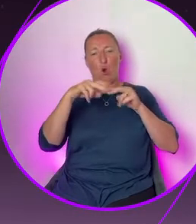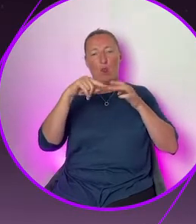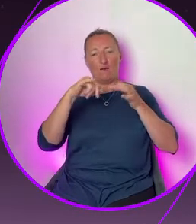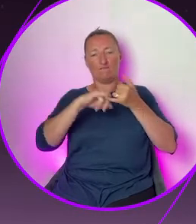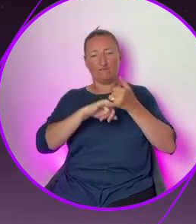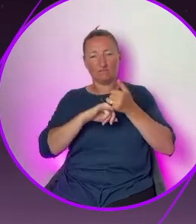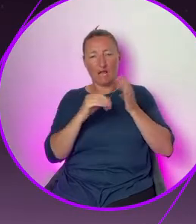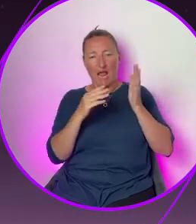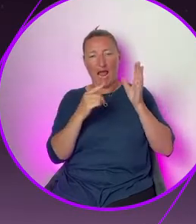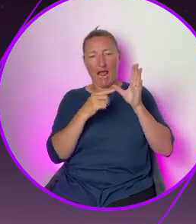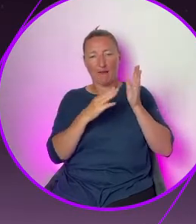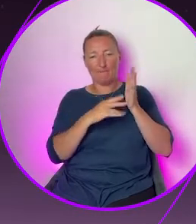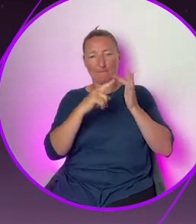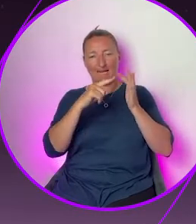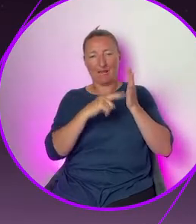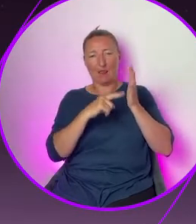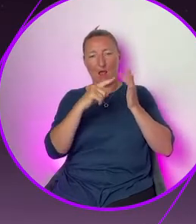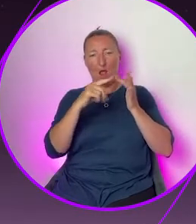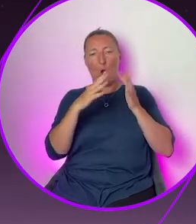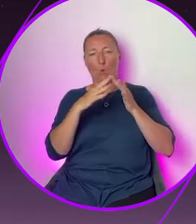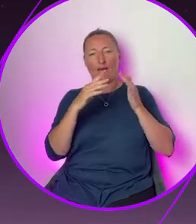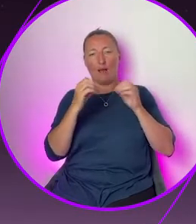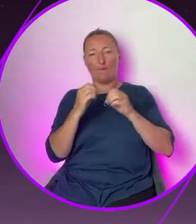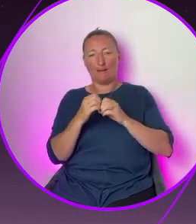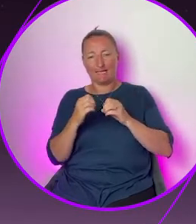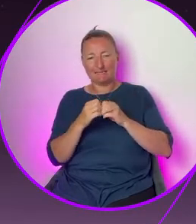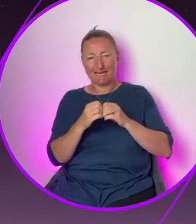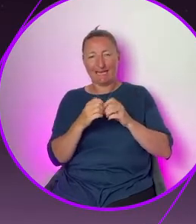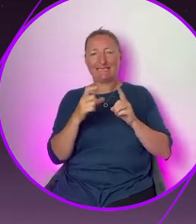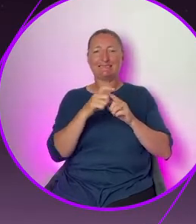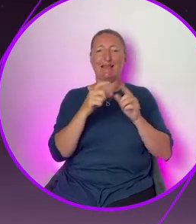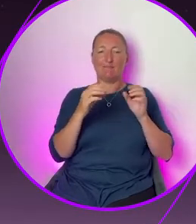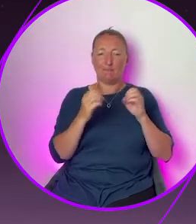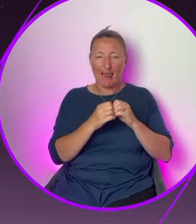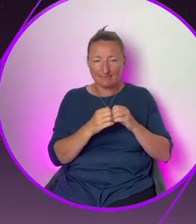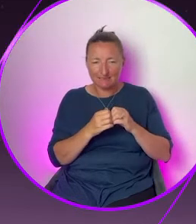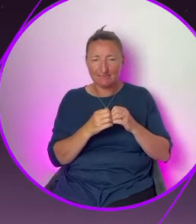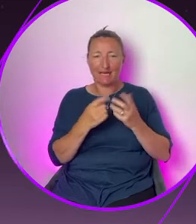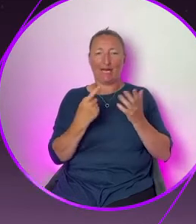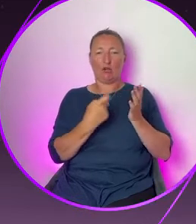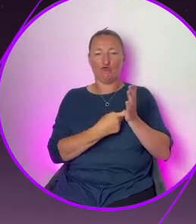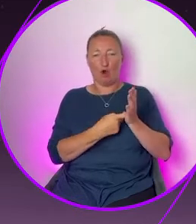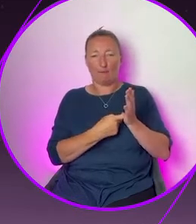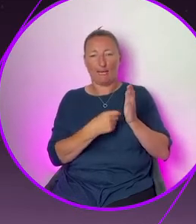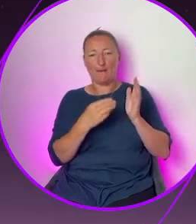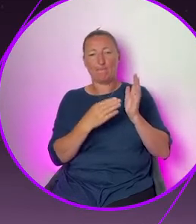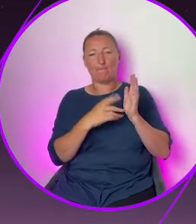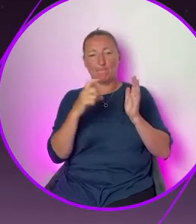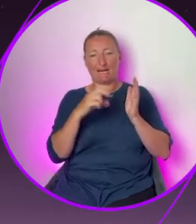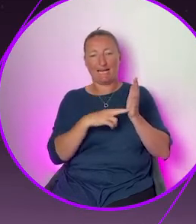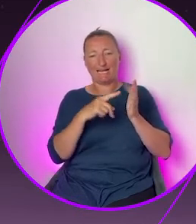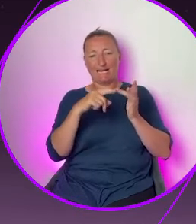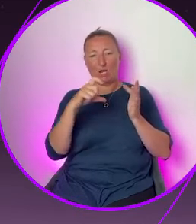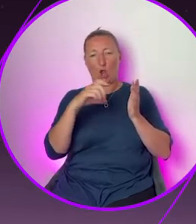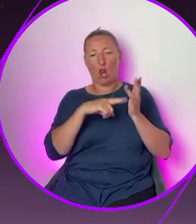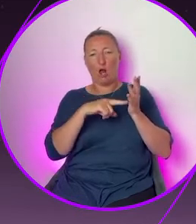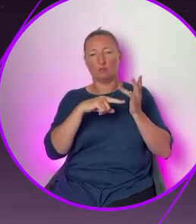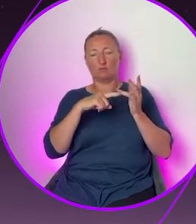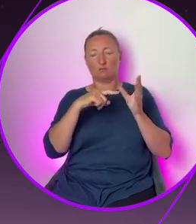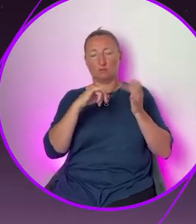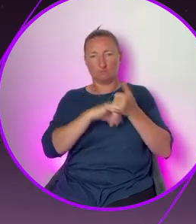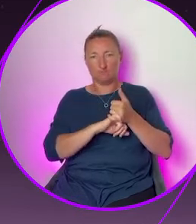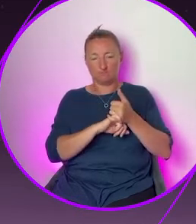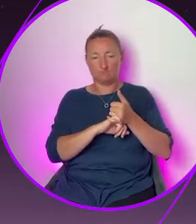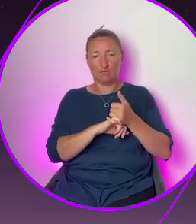Champong and David Blandy, and Robin McNicholas of Marshmallow Laser Feast, many of whom are all contributors to the